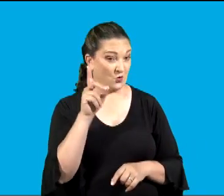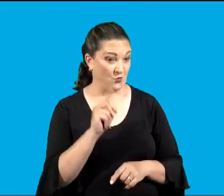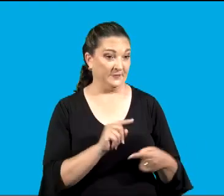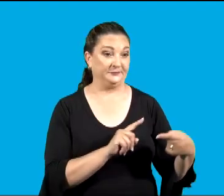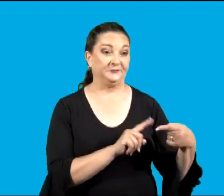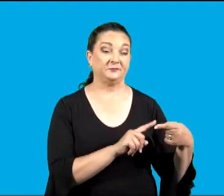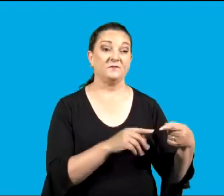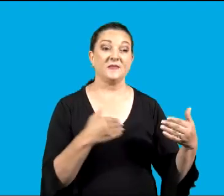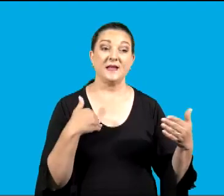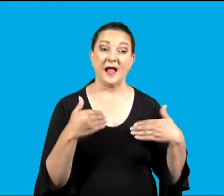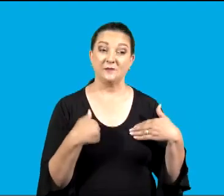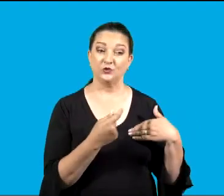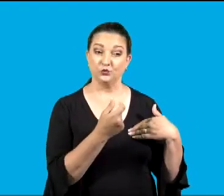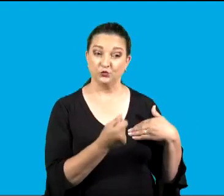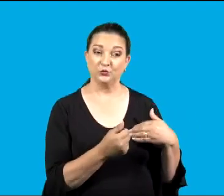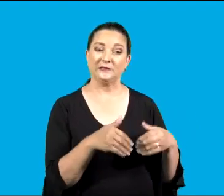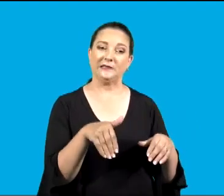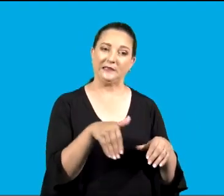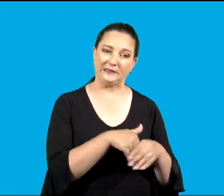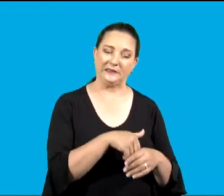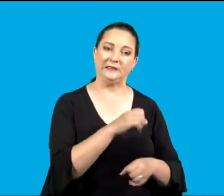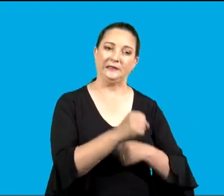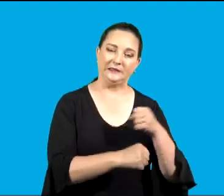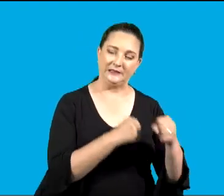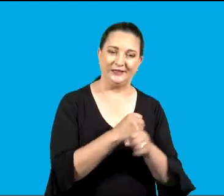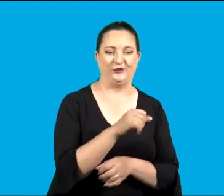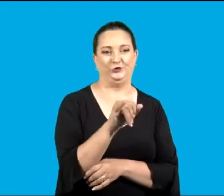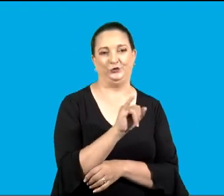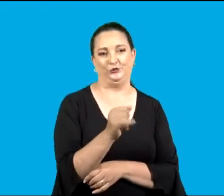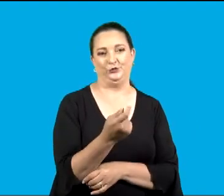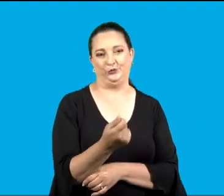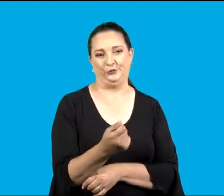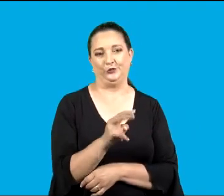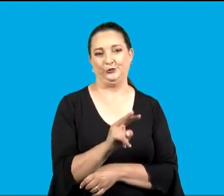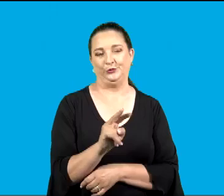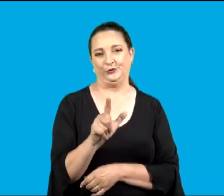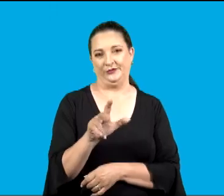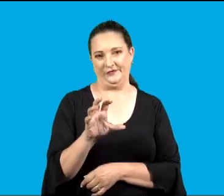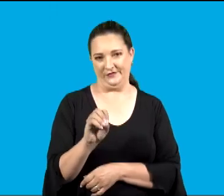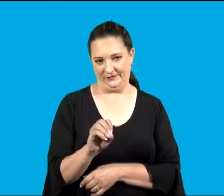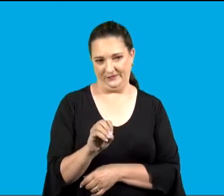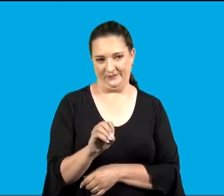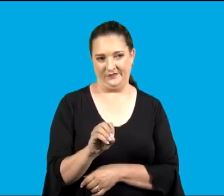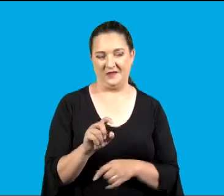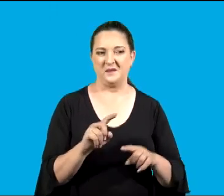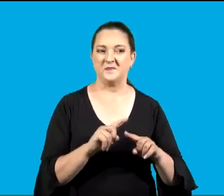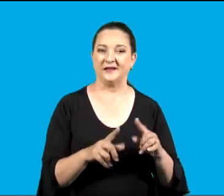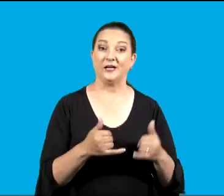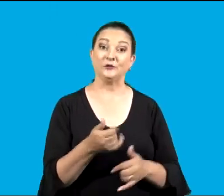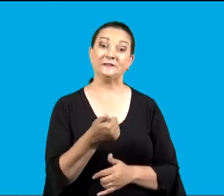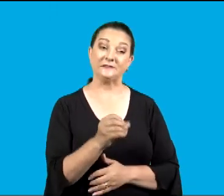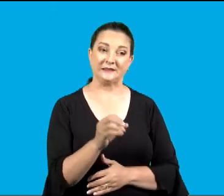account. Administration cost includes the annual insurance premium of 22,750.